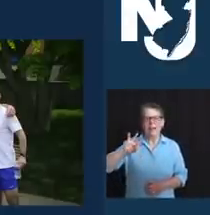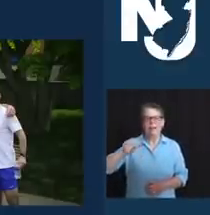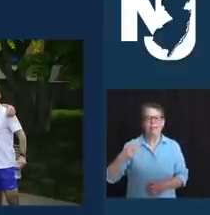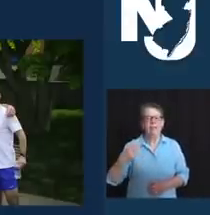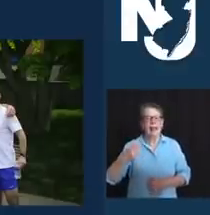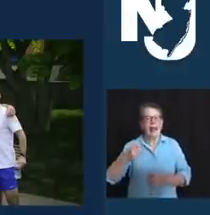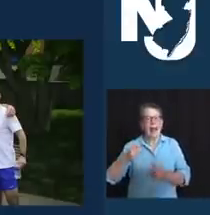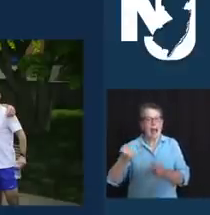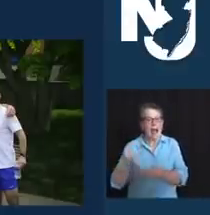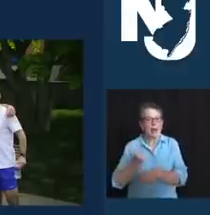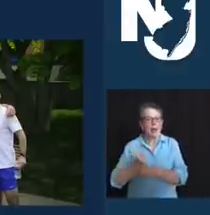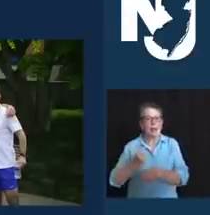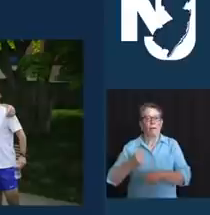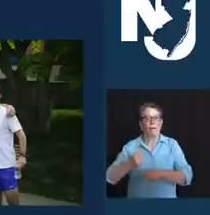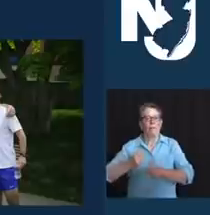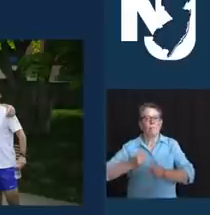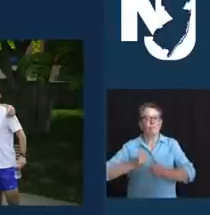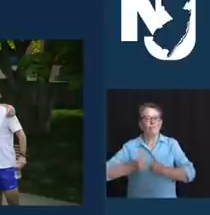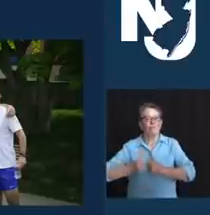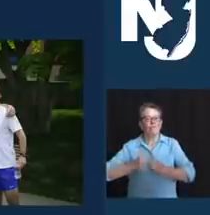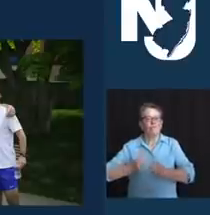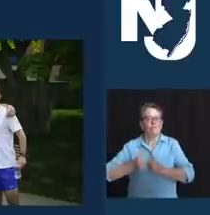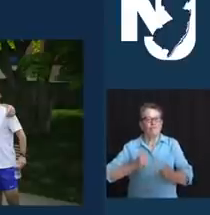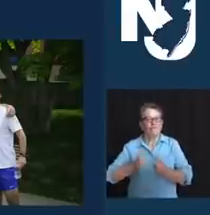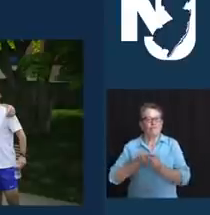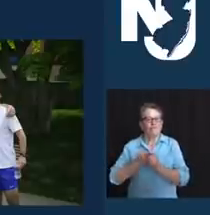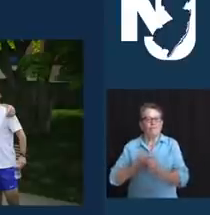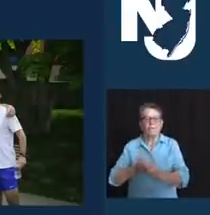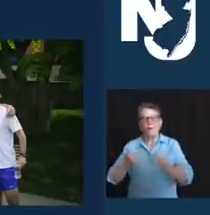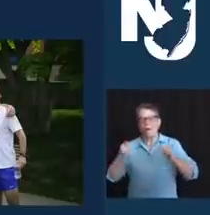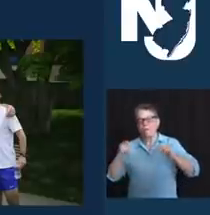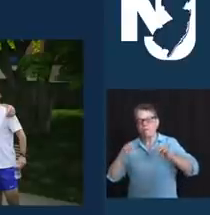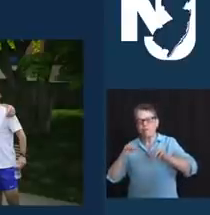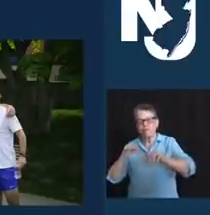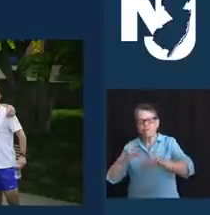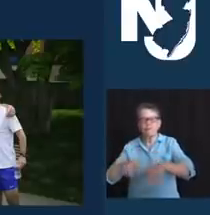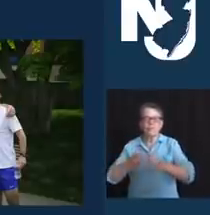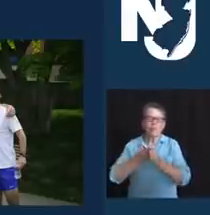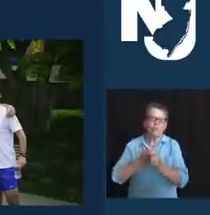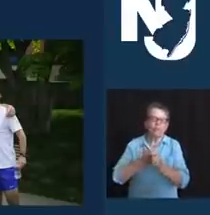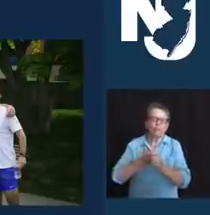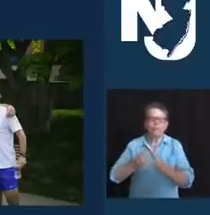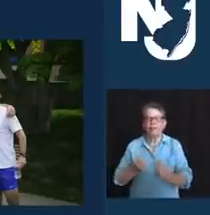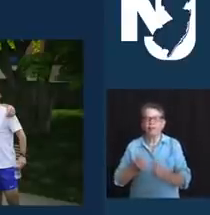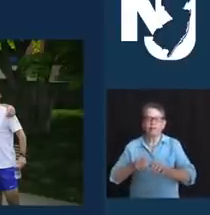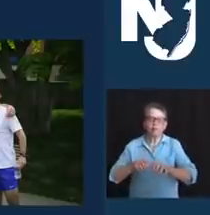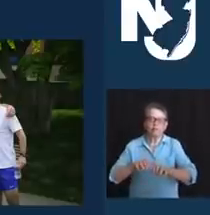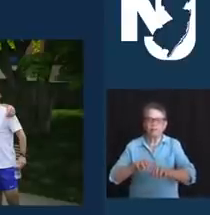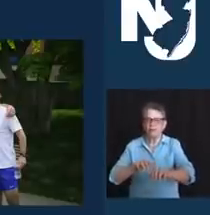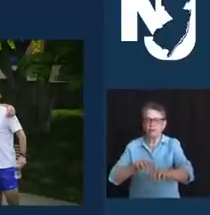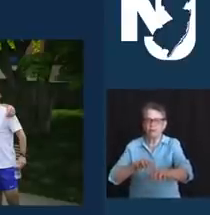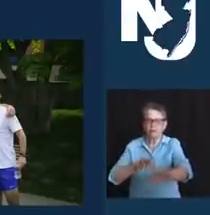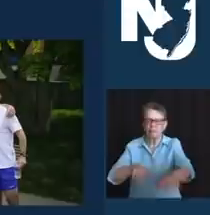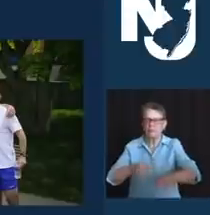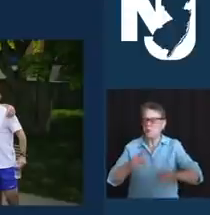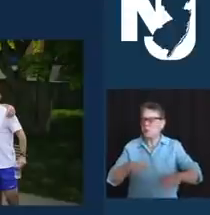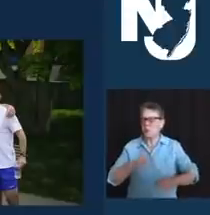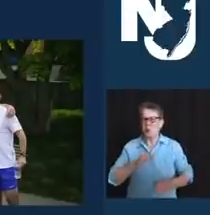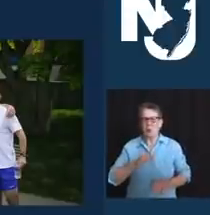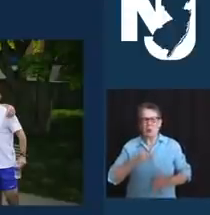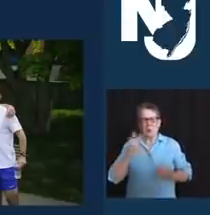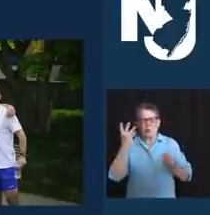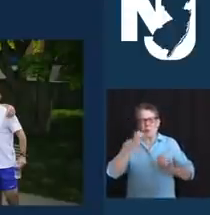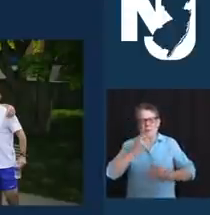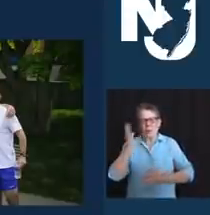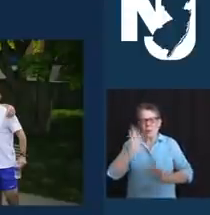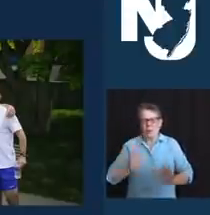a warm day for tackling all of those hills that starts and ends at the headquarters in Ewing,